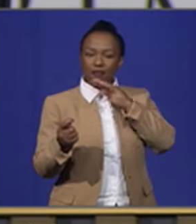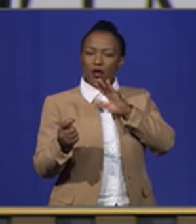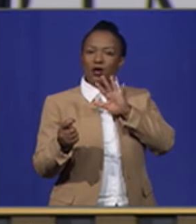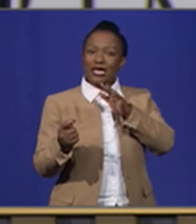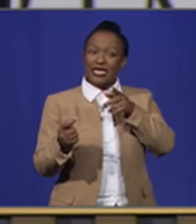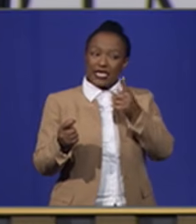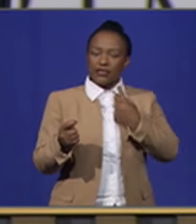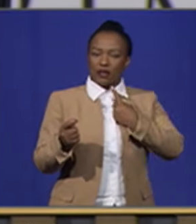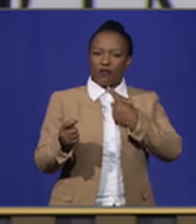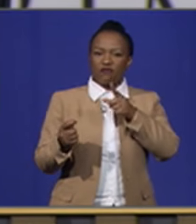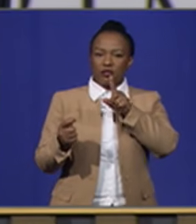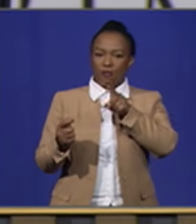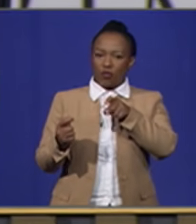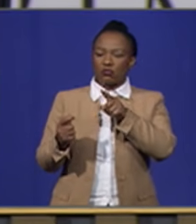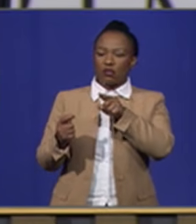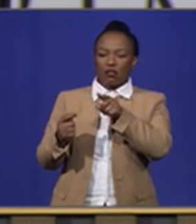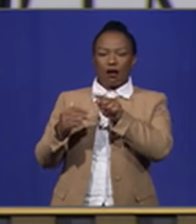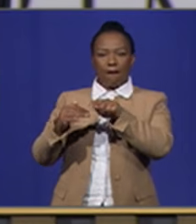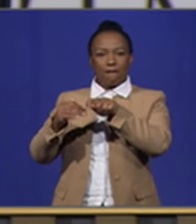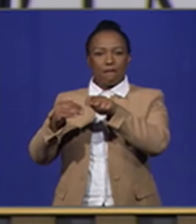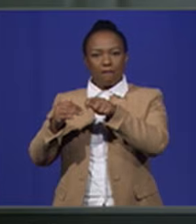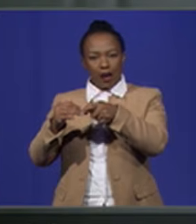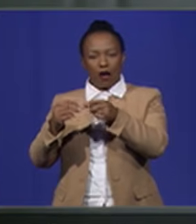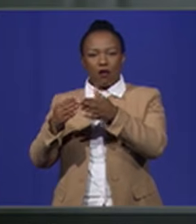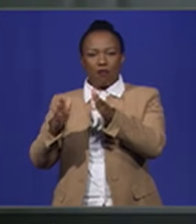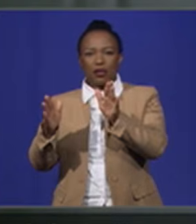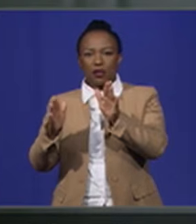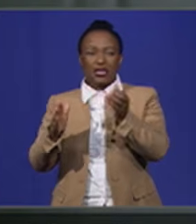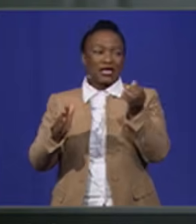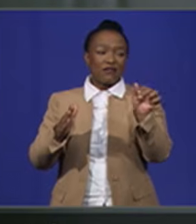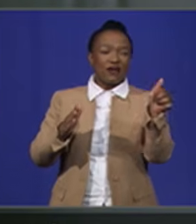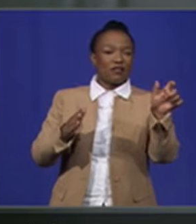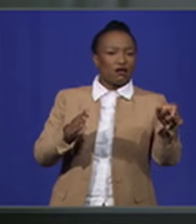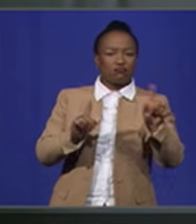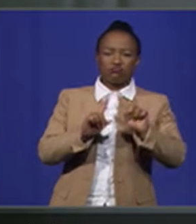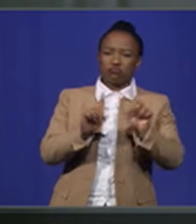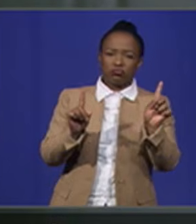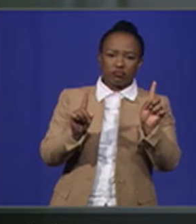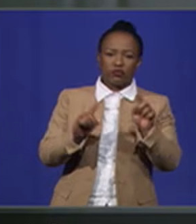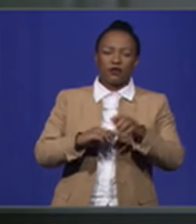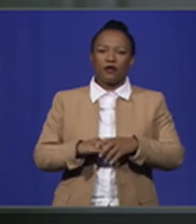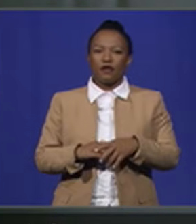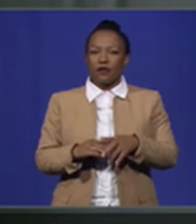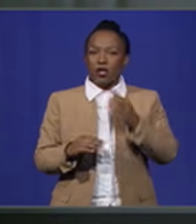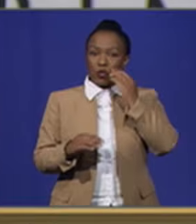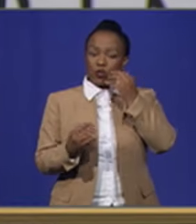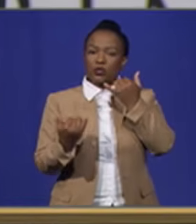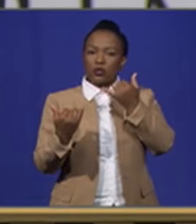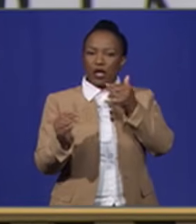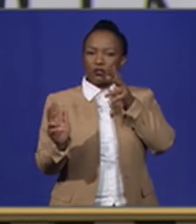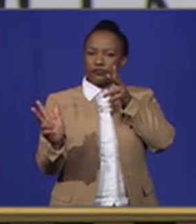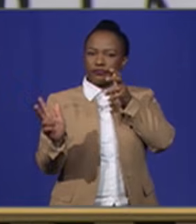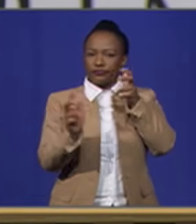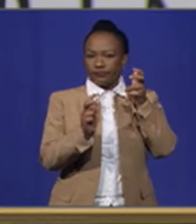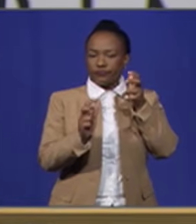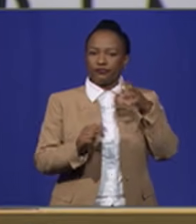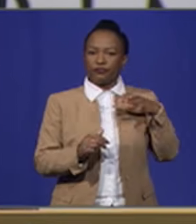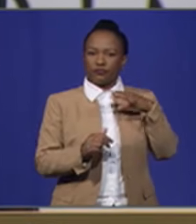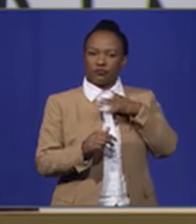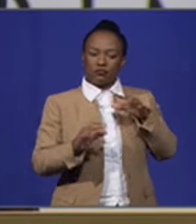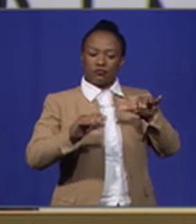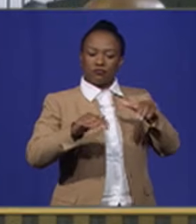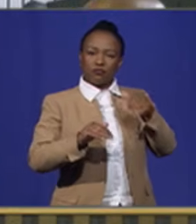not provide the key to anybody. Mo kgasong eno re utlwa fa komishene ya Madlanga